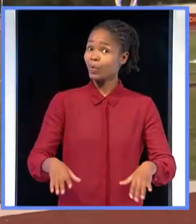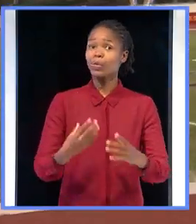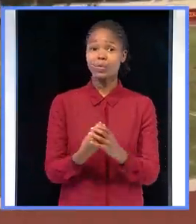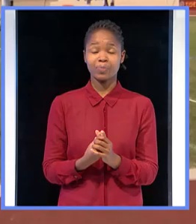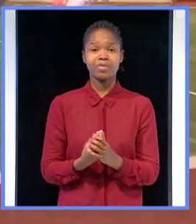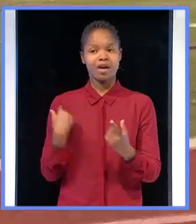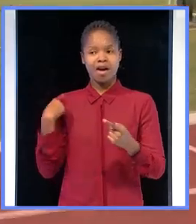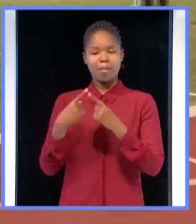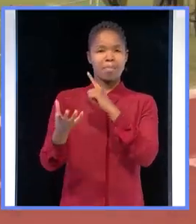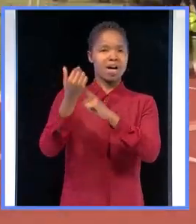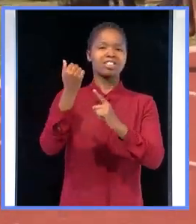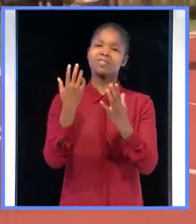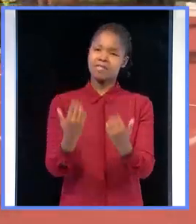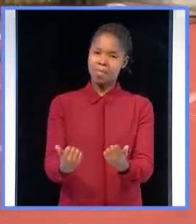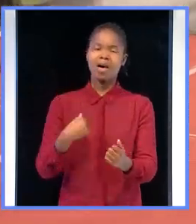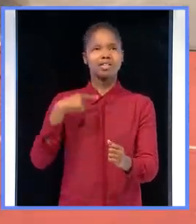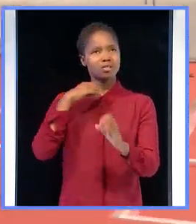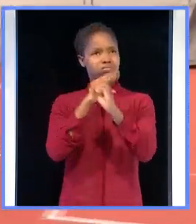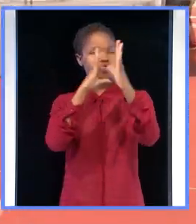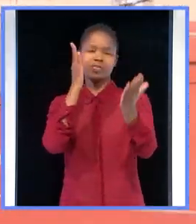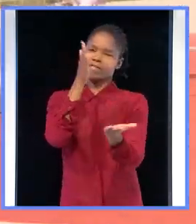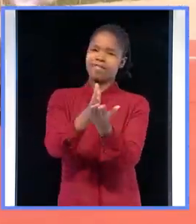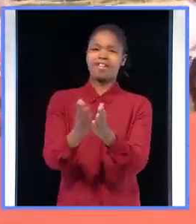It got me to where I am, you know, my dream.